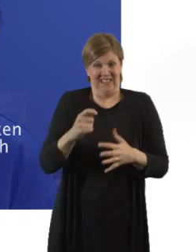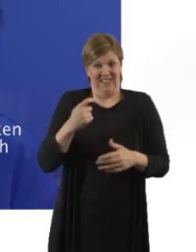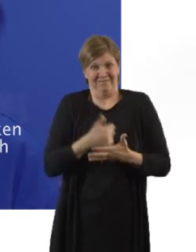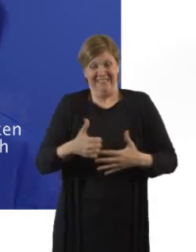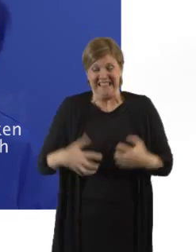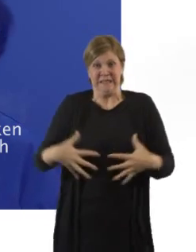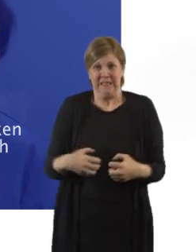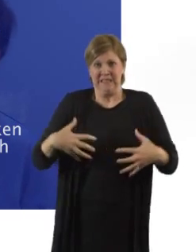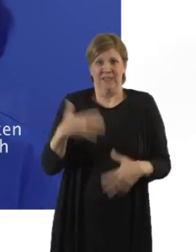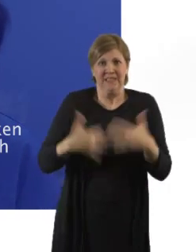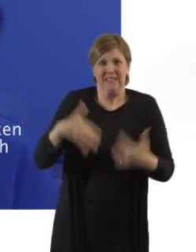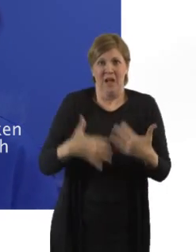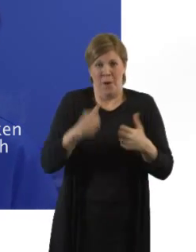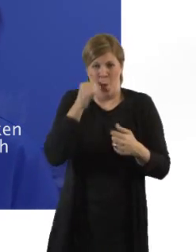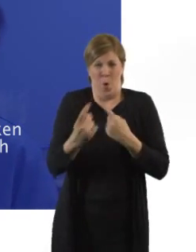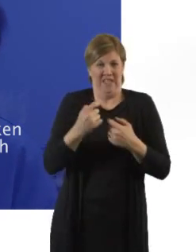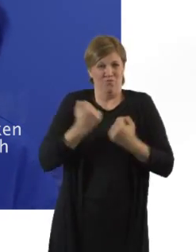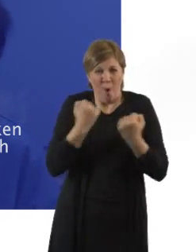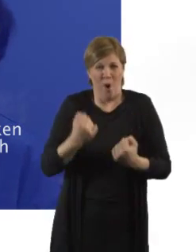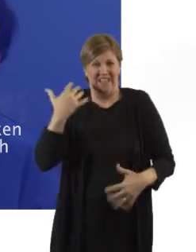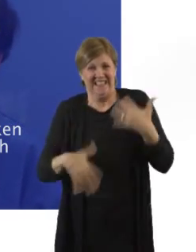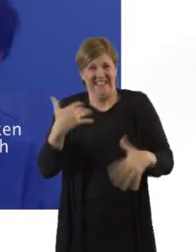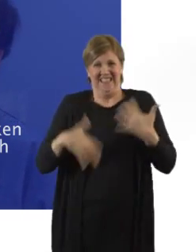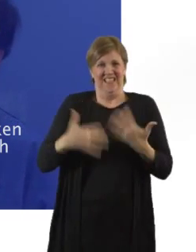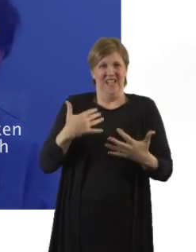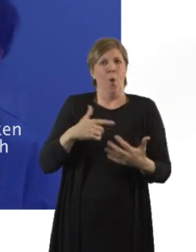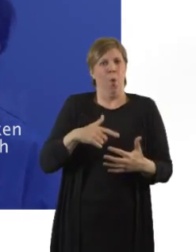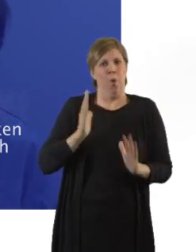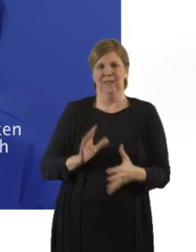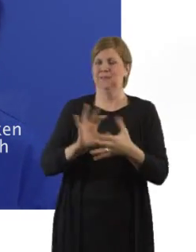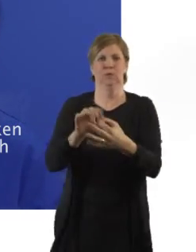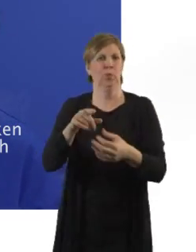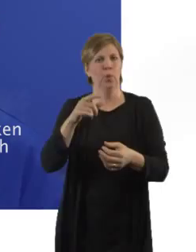this can happen suddenly in a large gush, or it can slowly trickle.